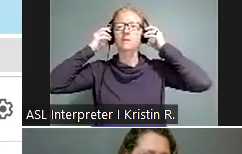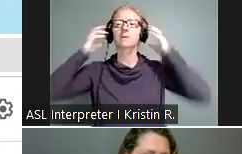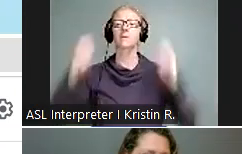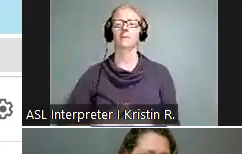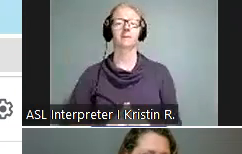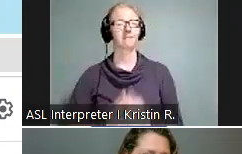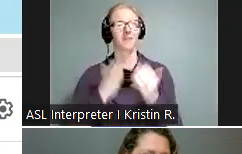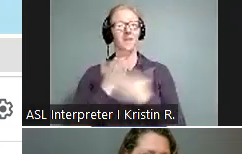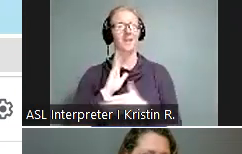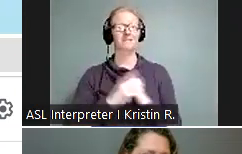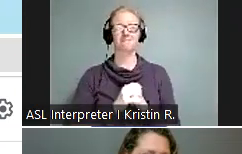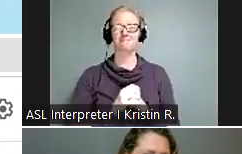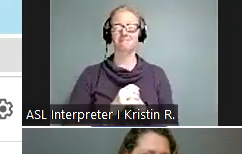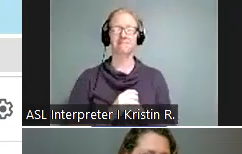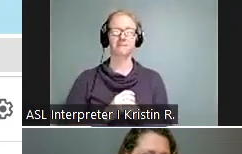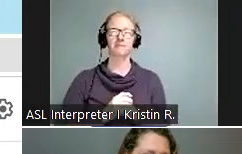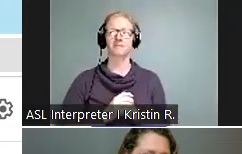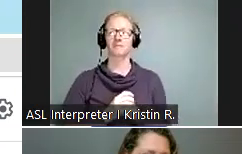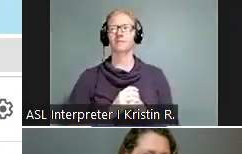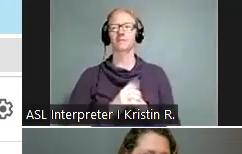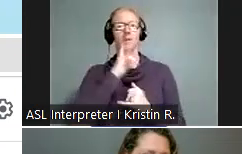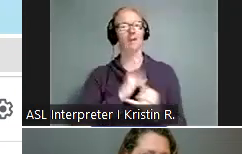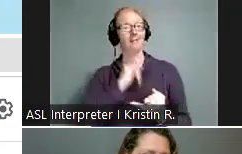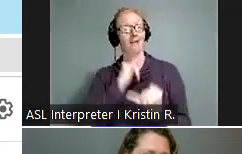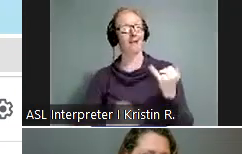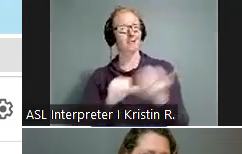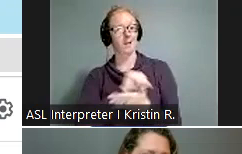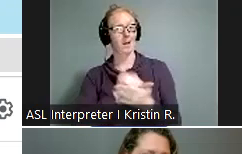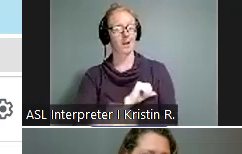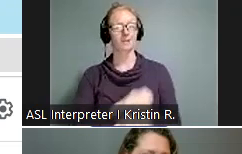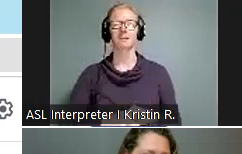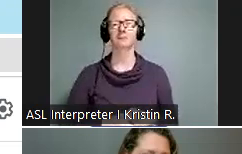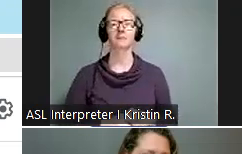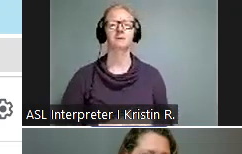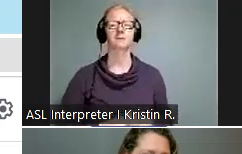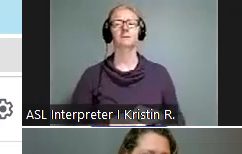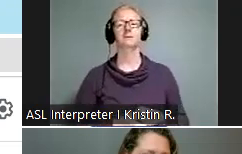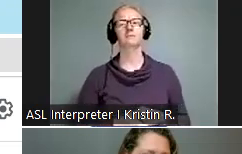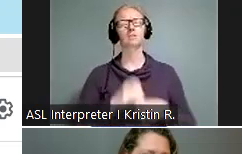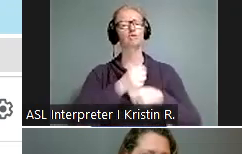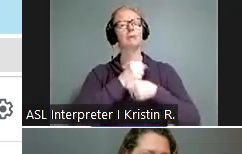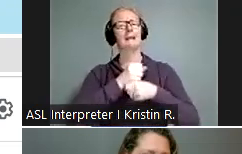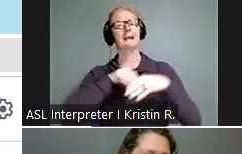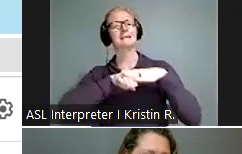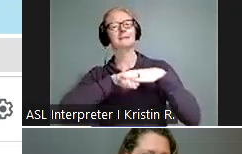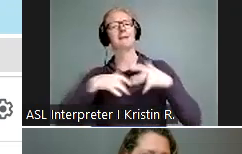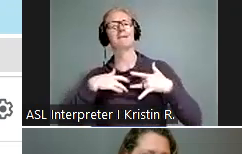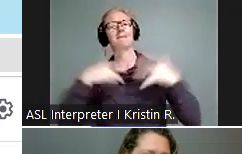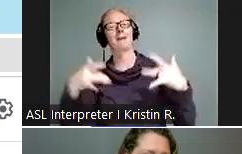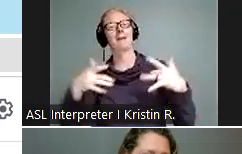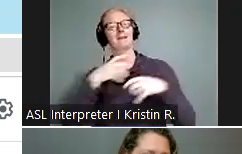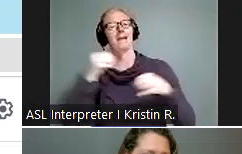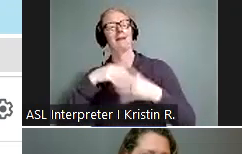All right. We're going to go to our last page, which is creating accessible events and